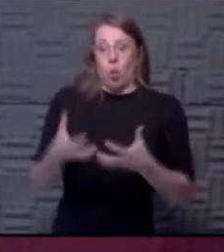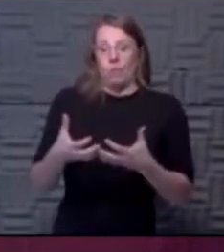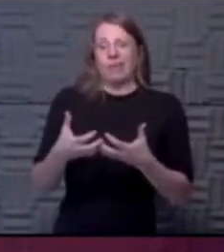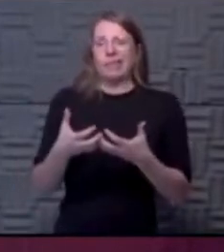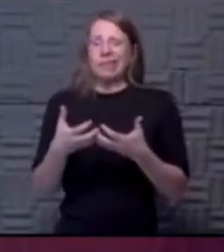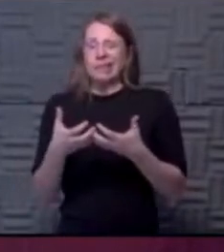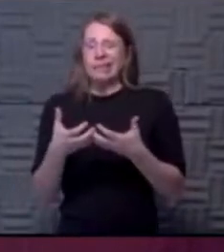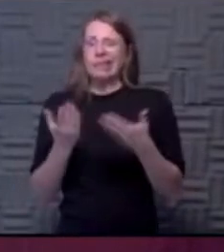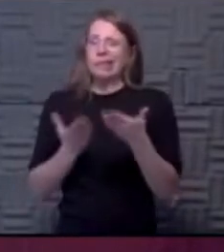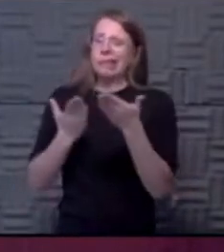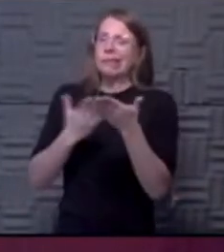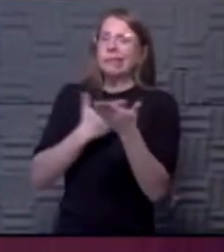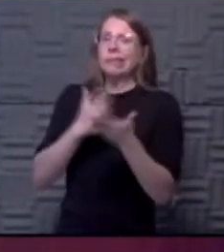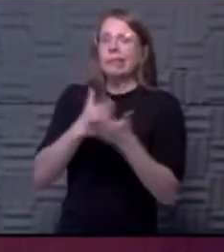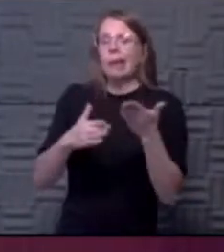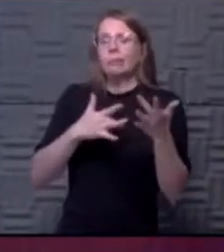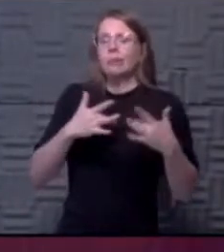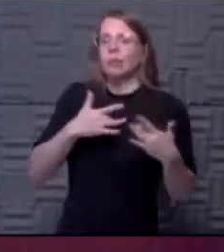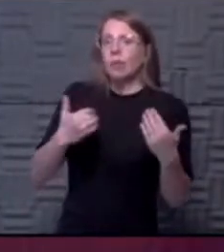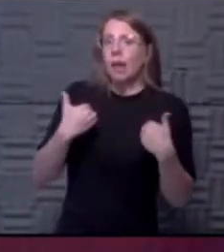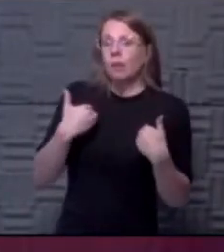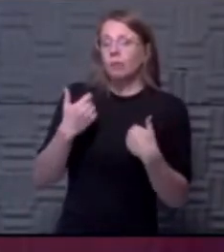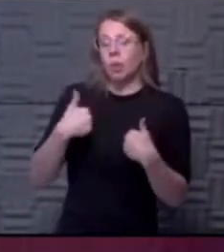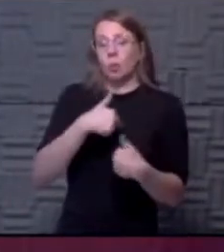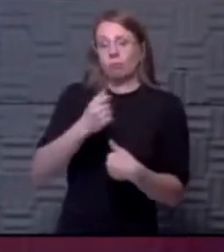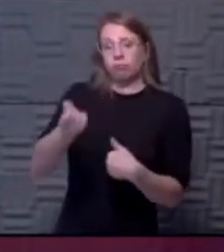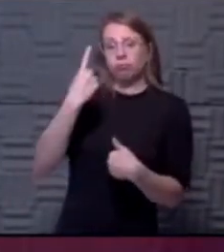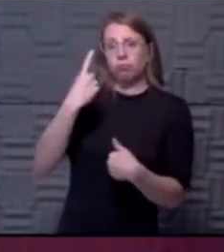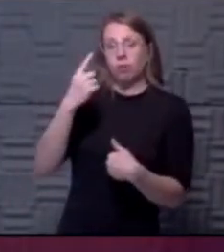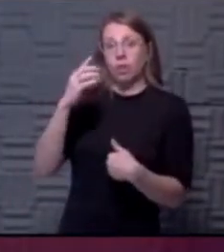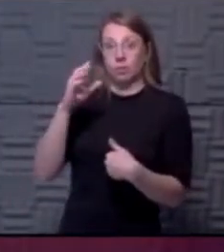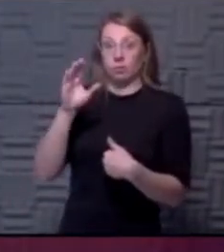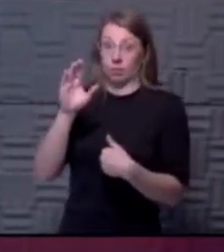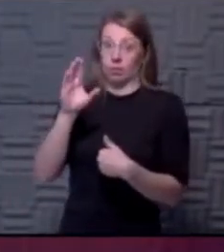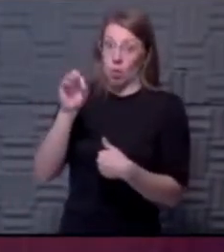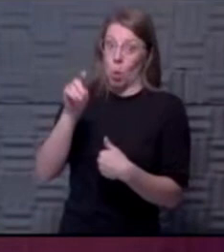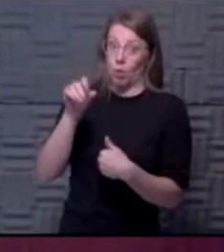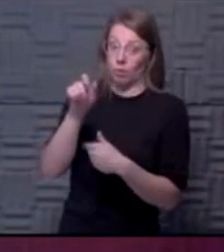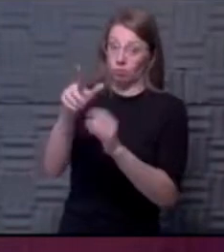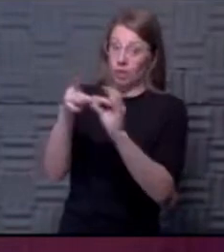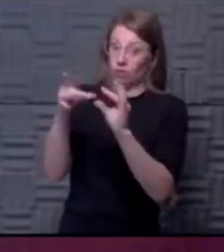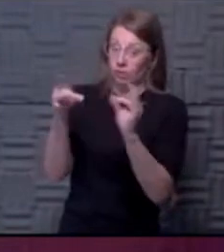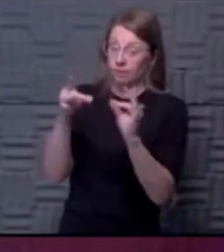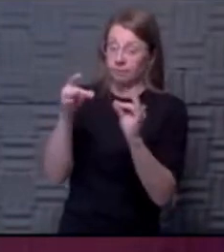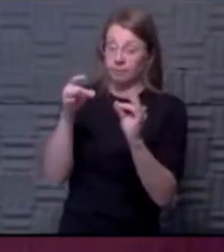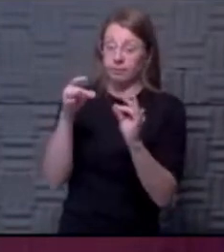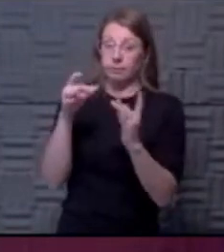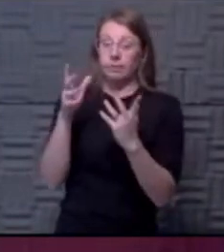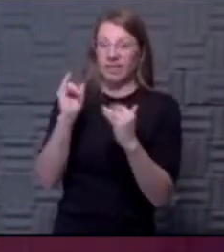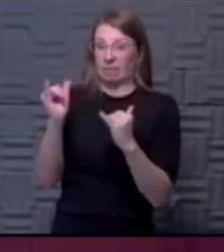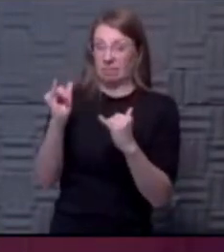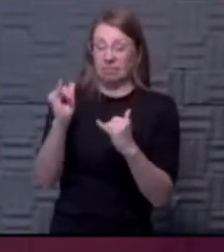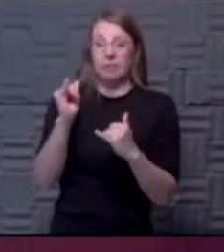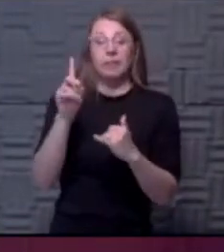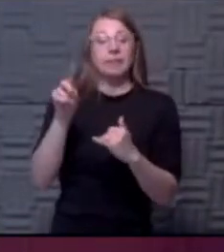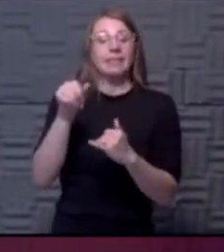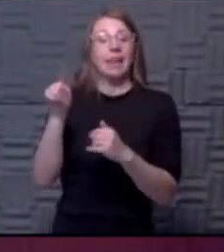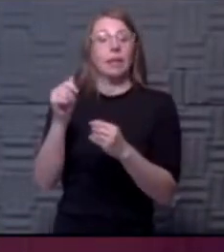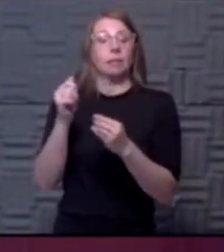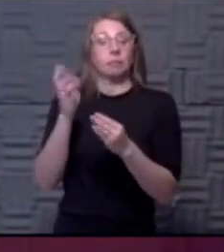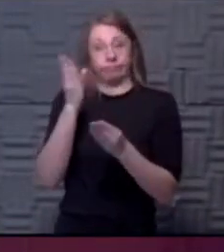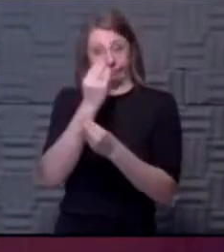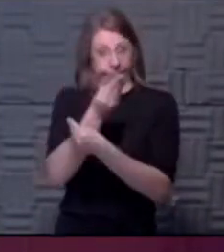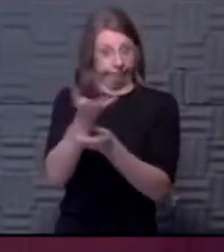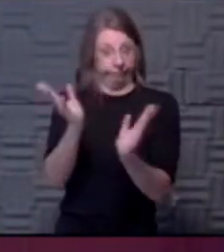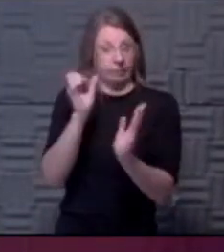little bit of a concern, and the way we understand it, Cody, is exactly as you mentioned, that the concern is that the data shared yesterday